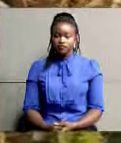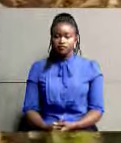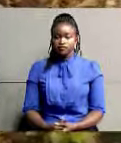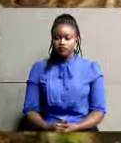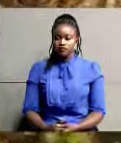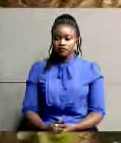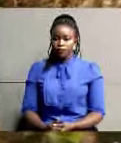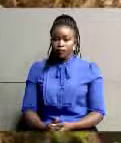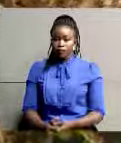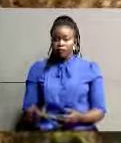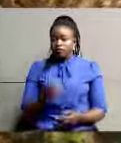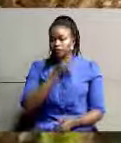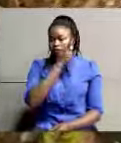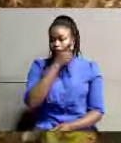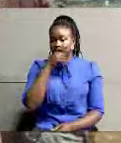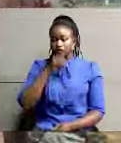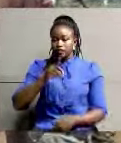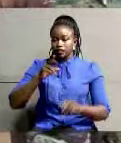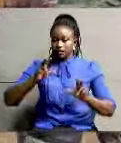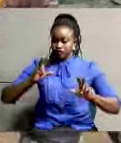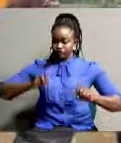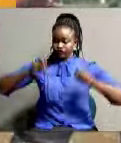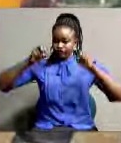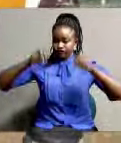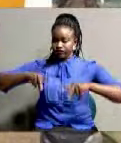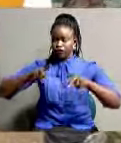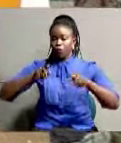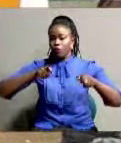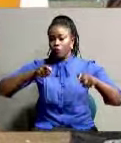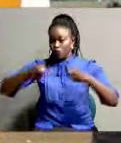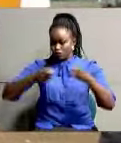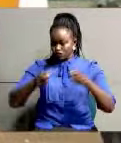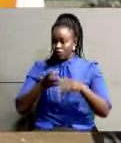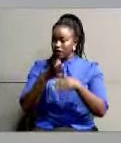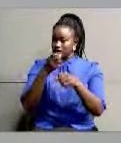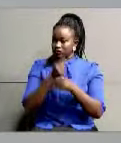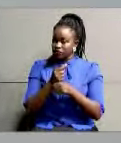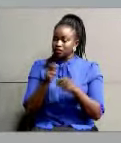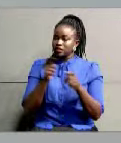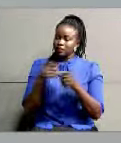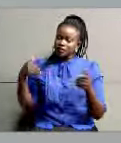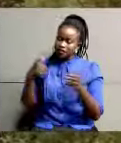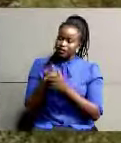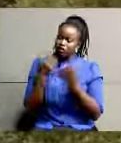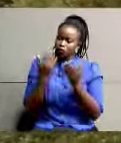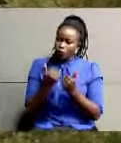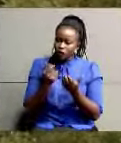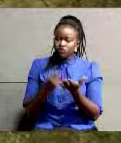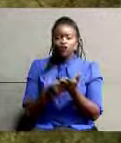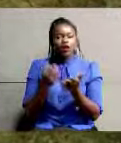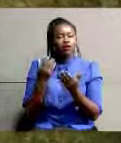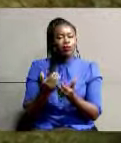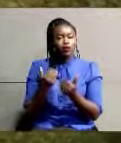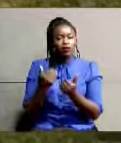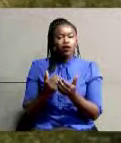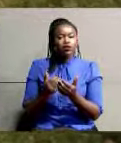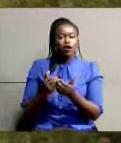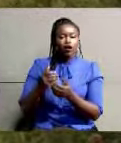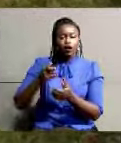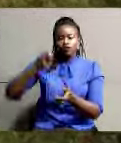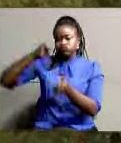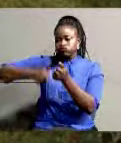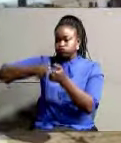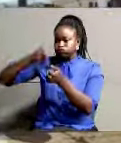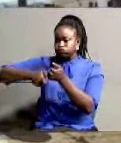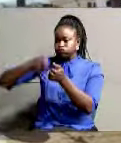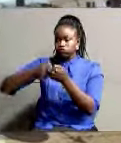The Desert Locust Control Organization has delivered the long-awaited aircrafts to boost the spray against locusts,